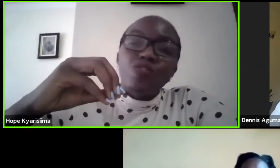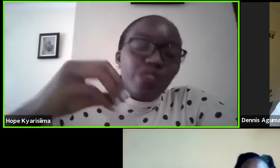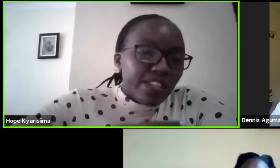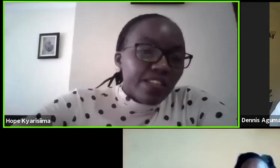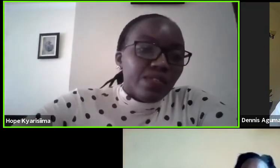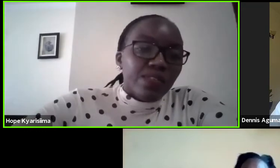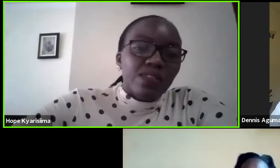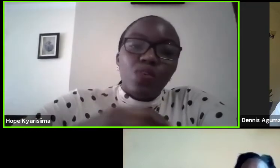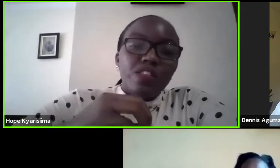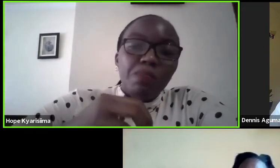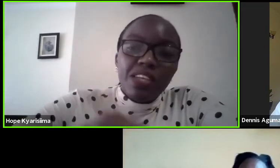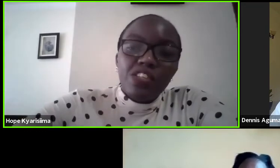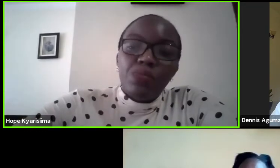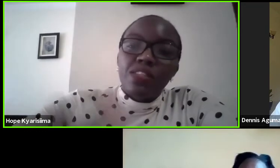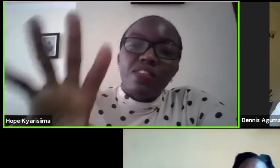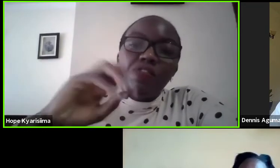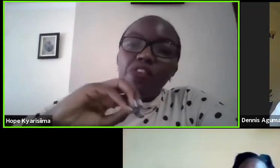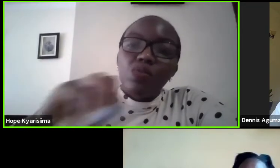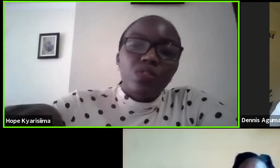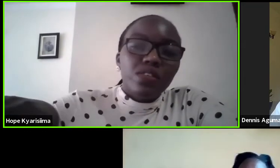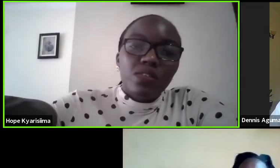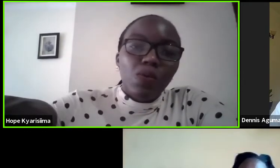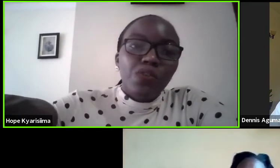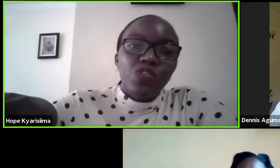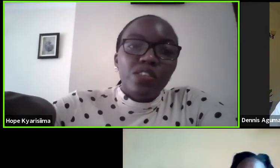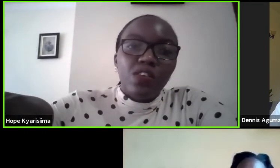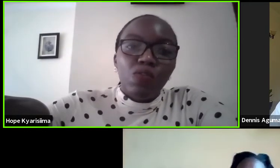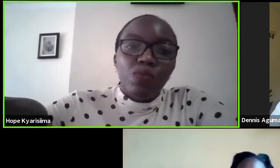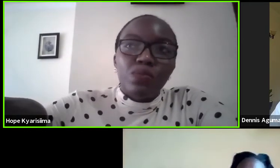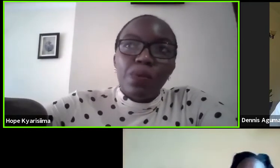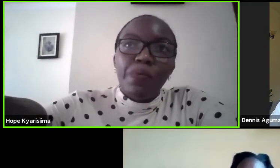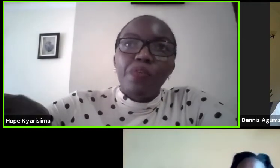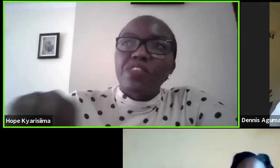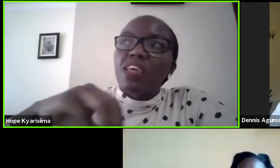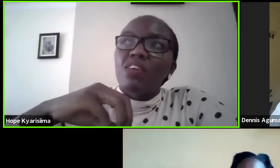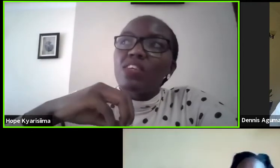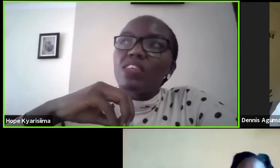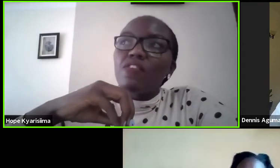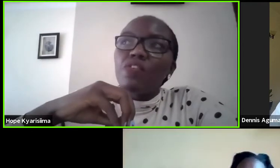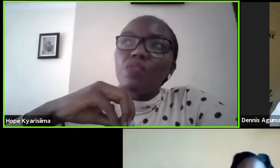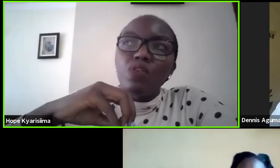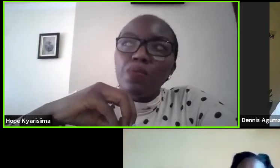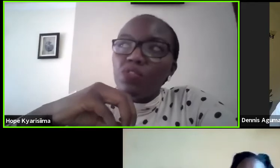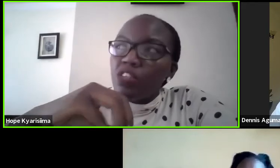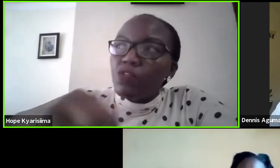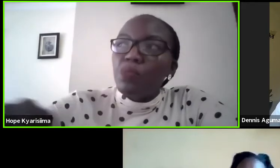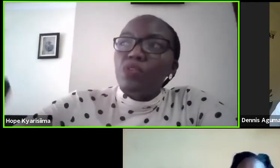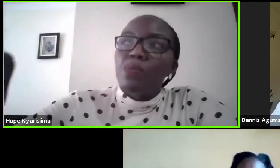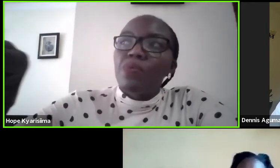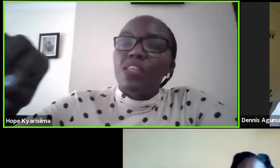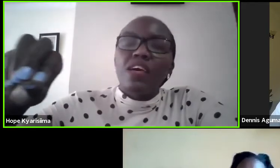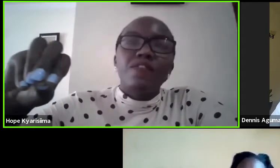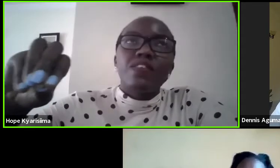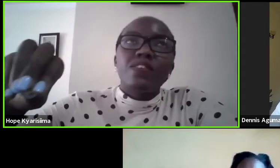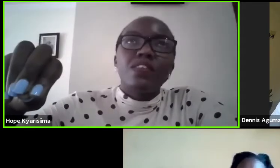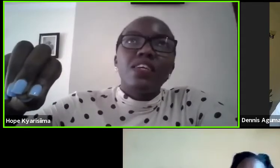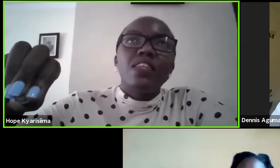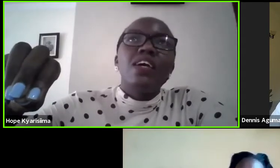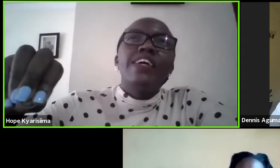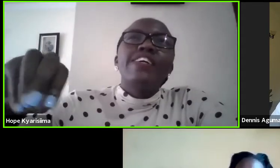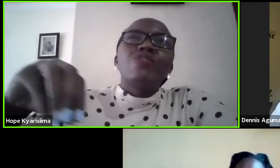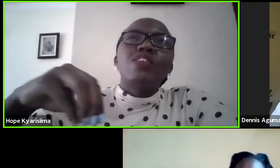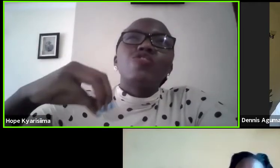in extractives, waste management is a very good opportunity for most people. Recycling is a very good opportunity for most people that are